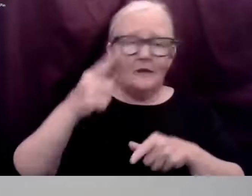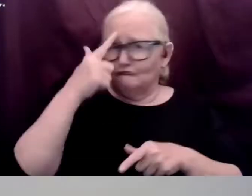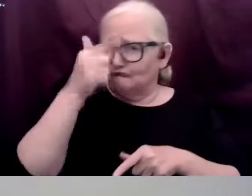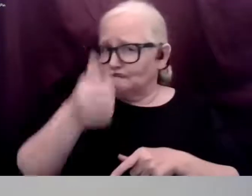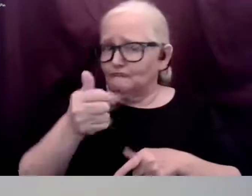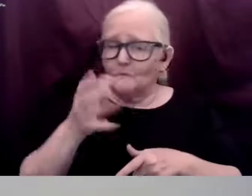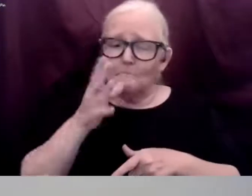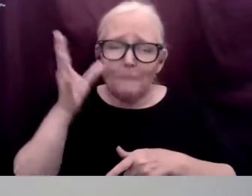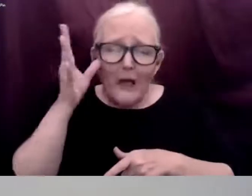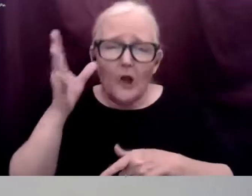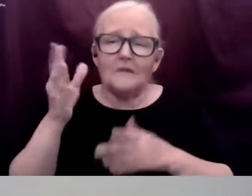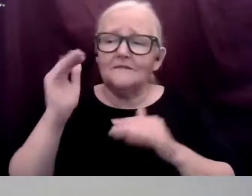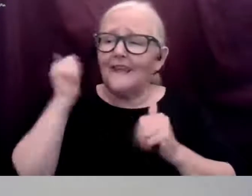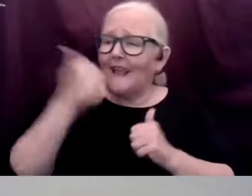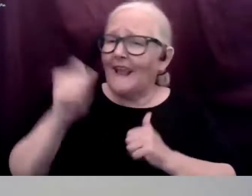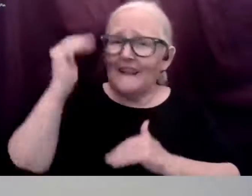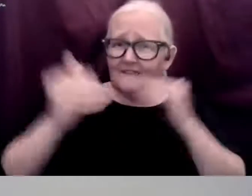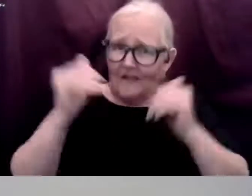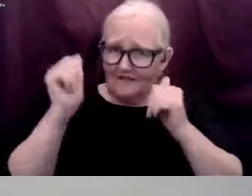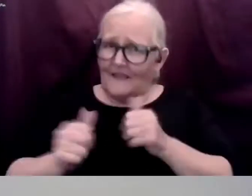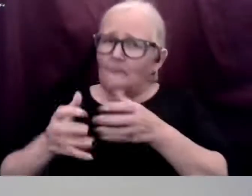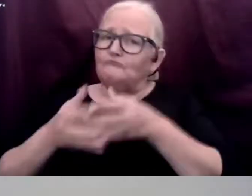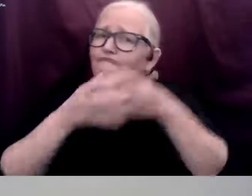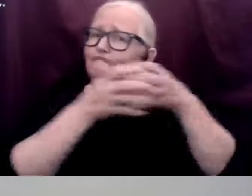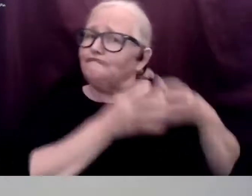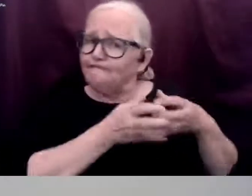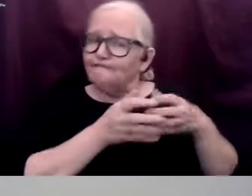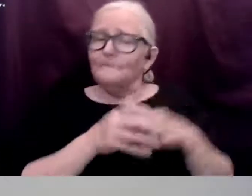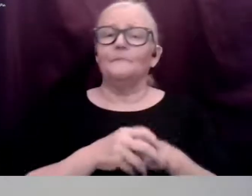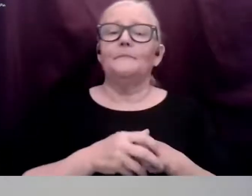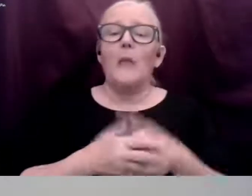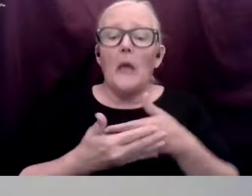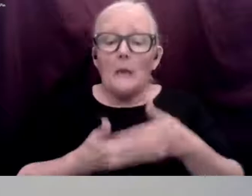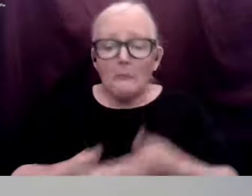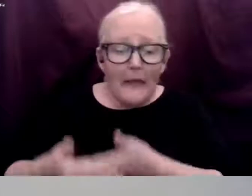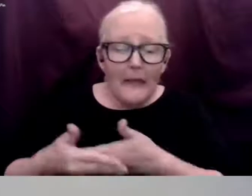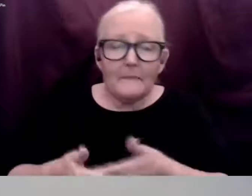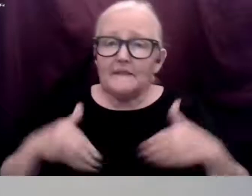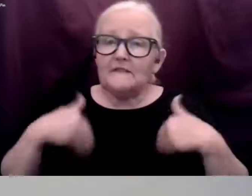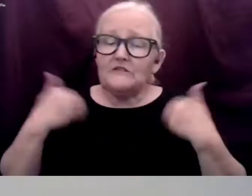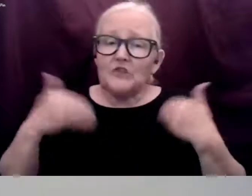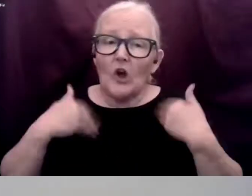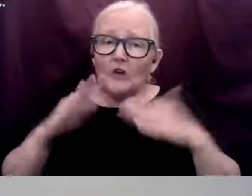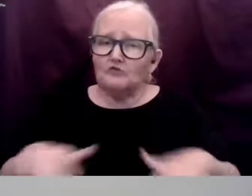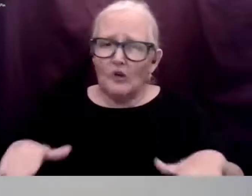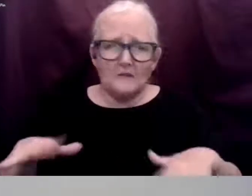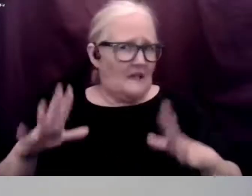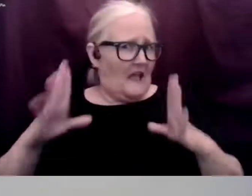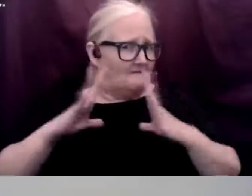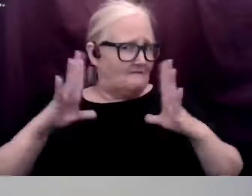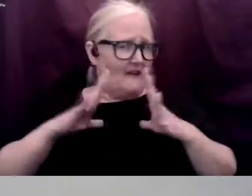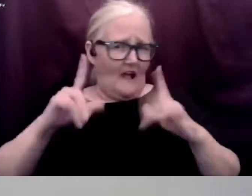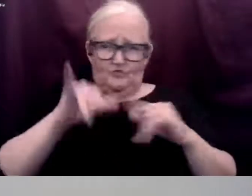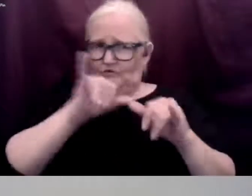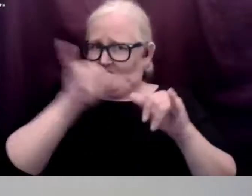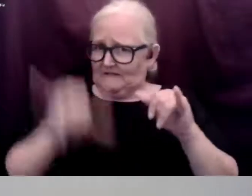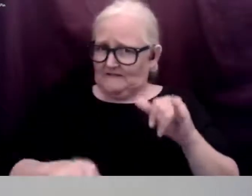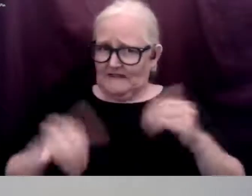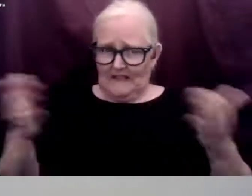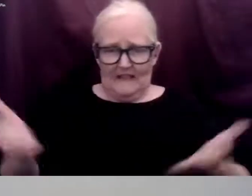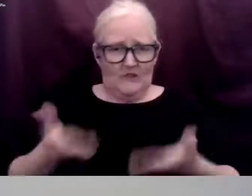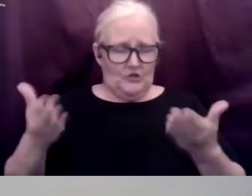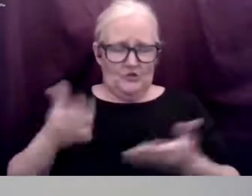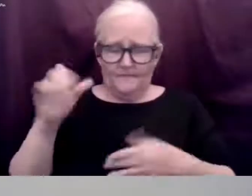wish. Babies and young children are always welcome in the sanctuary during the service. I can make more noise